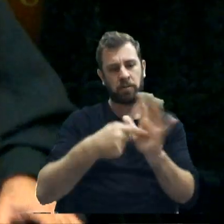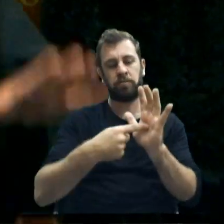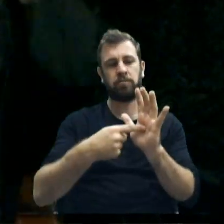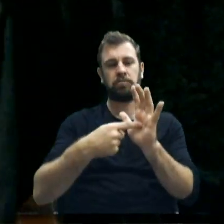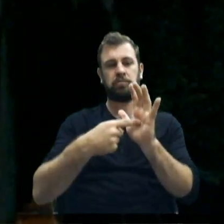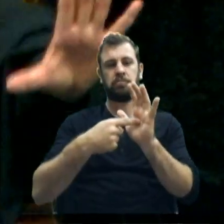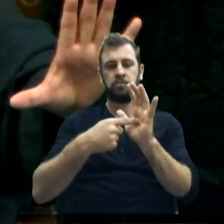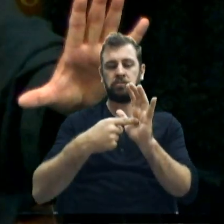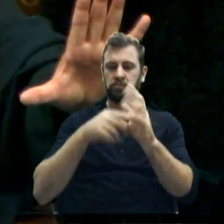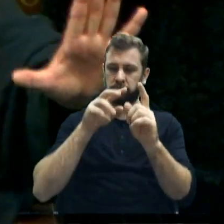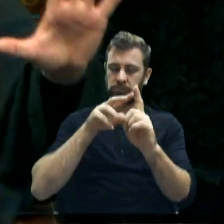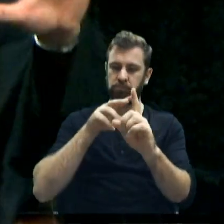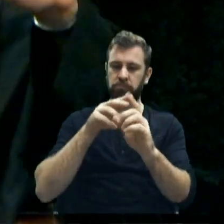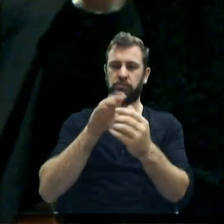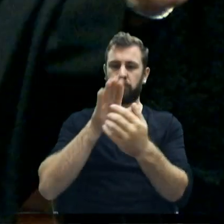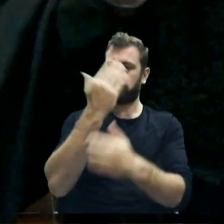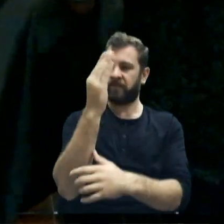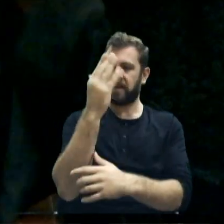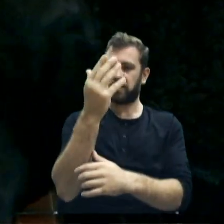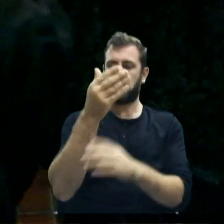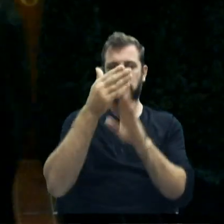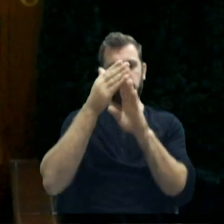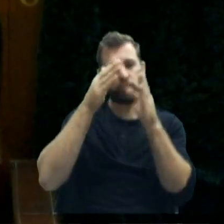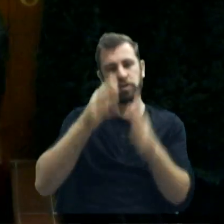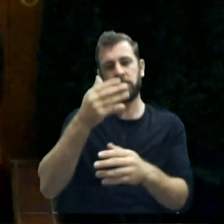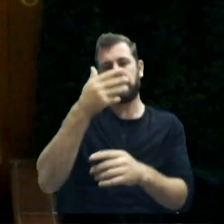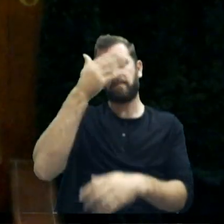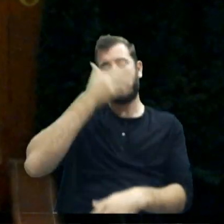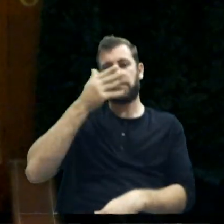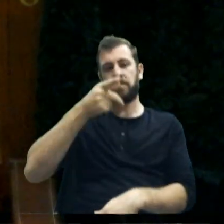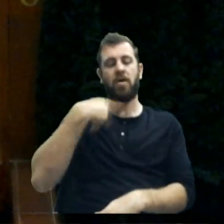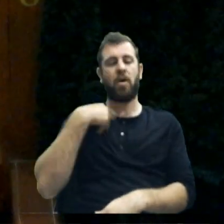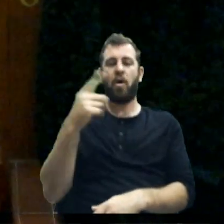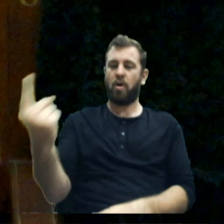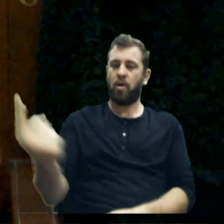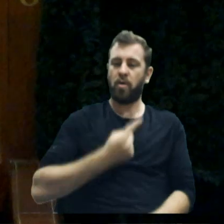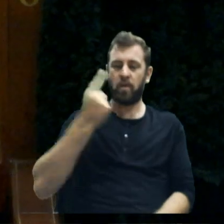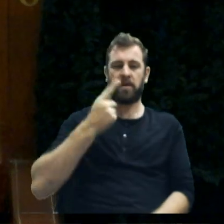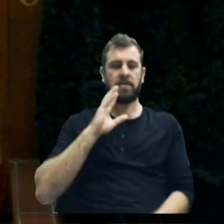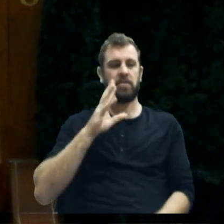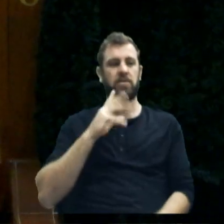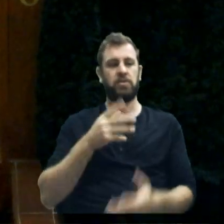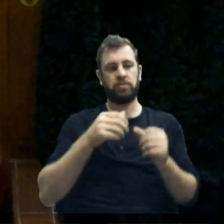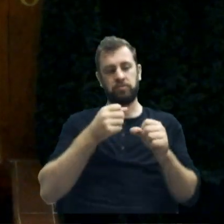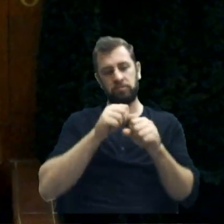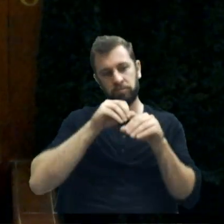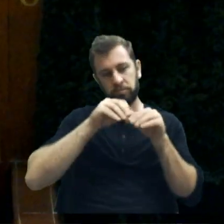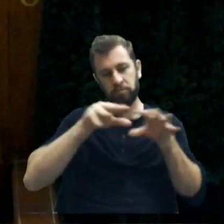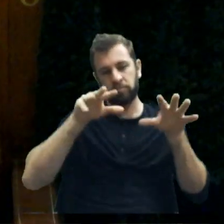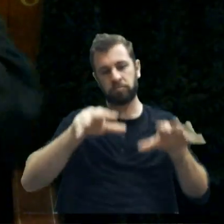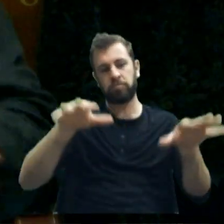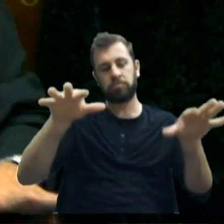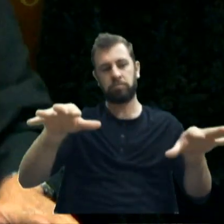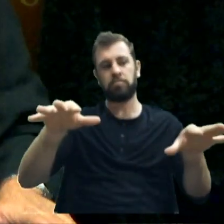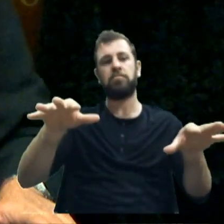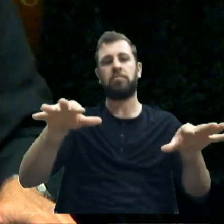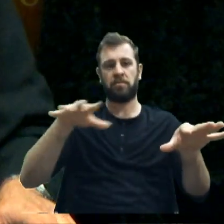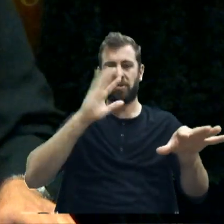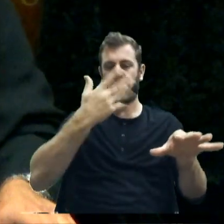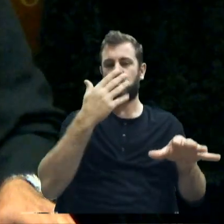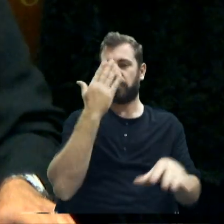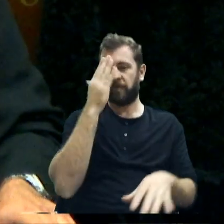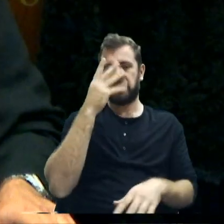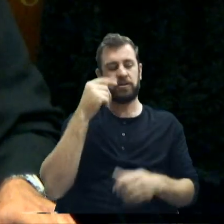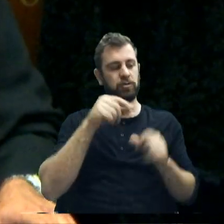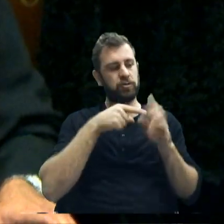were always their own reflection, and they went around and they produced that reflection to anybody they could. If the person was